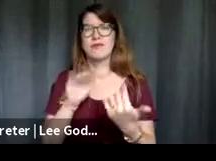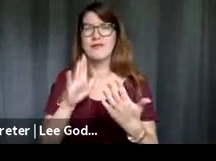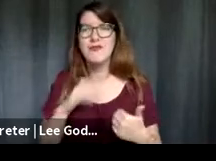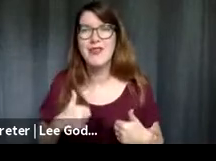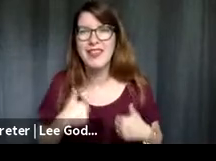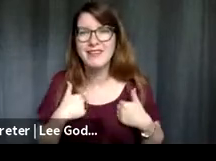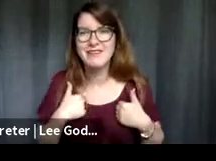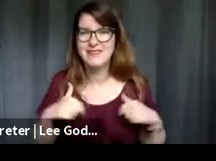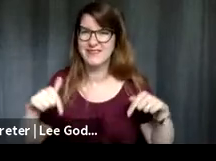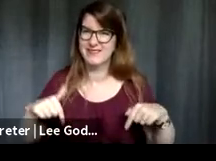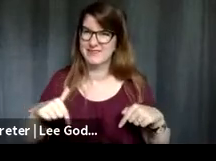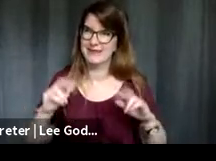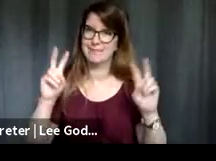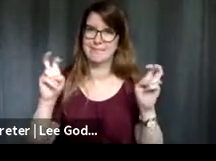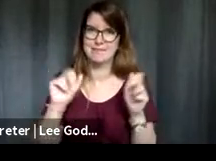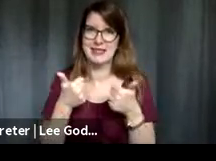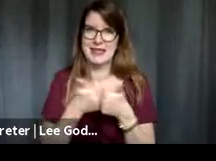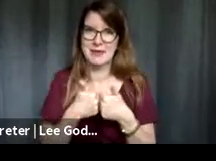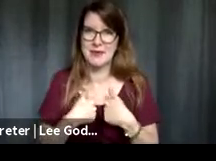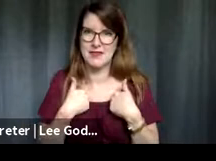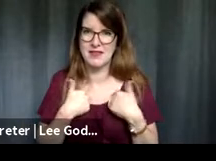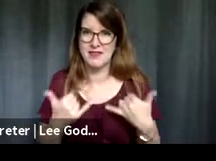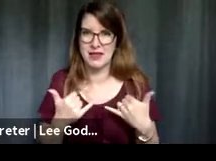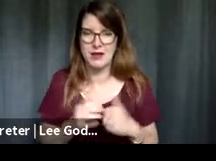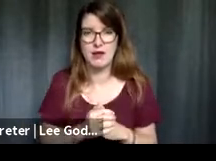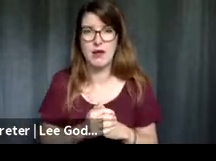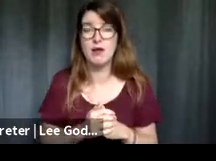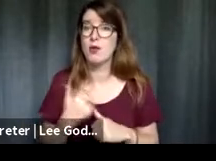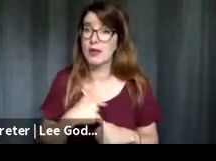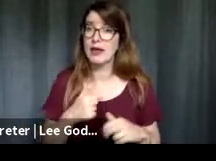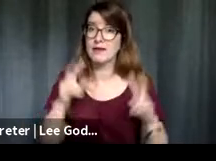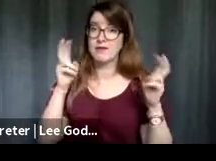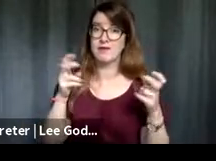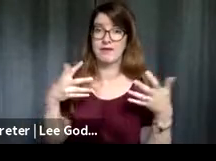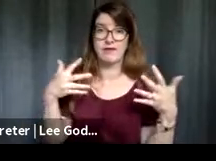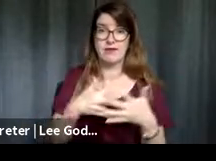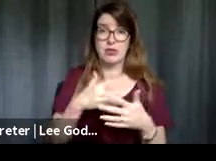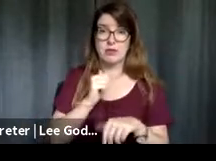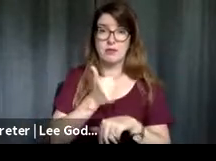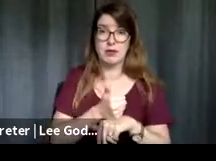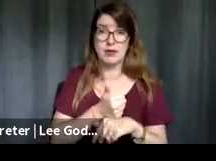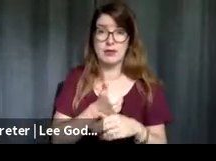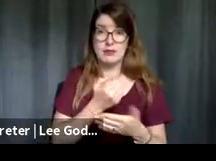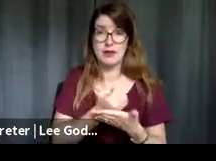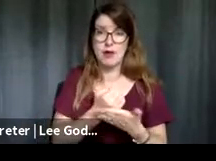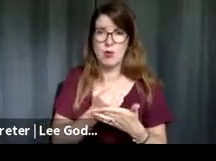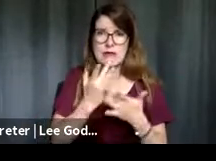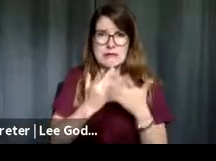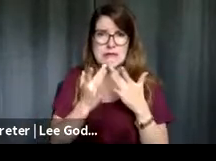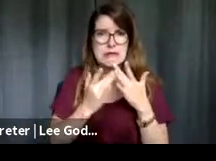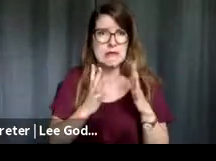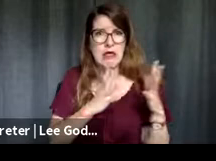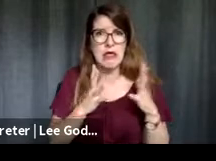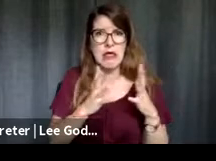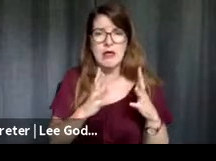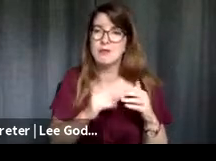one we're in right now, because one way is with fear-based economics. It's a scarcity mentality. It's what most